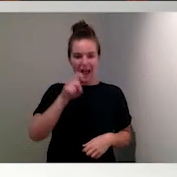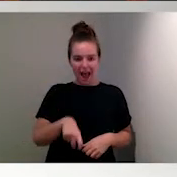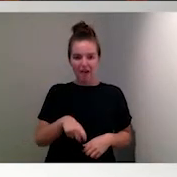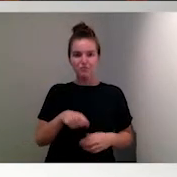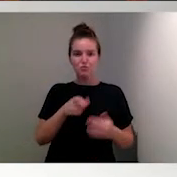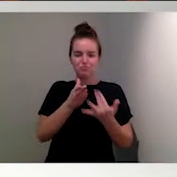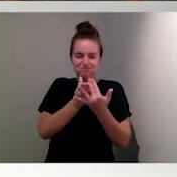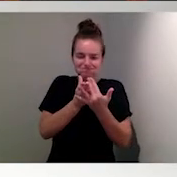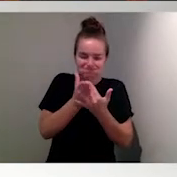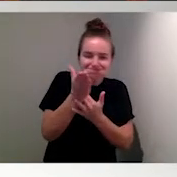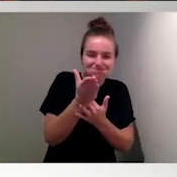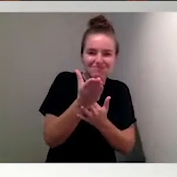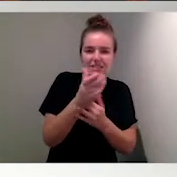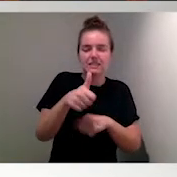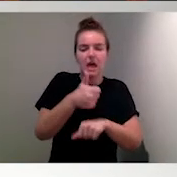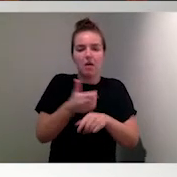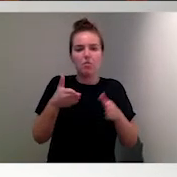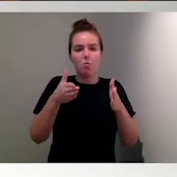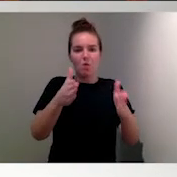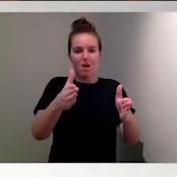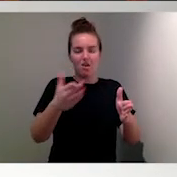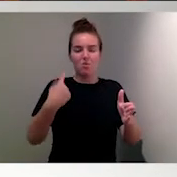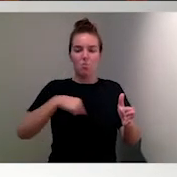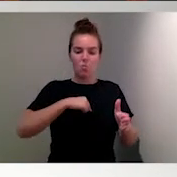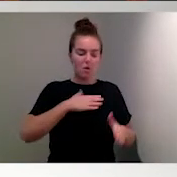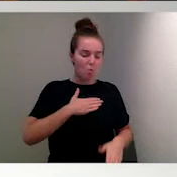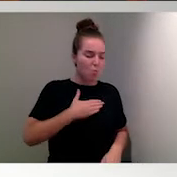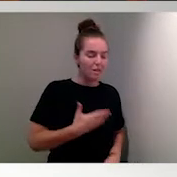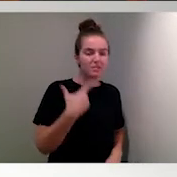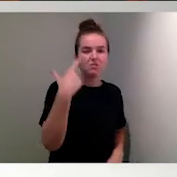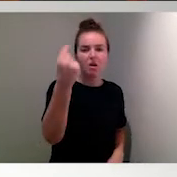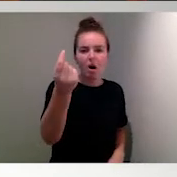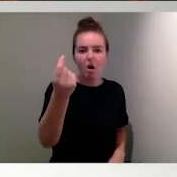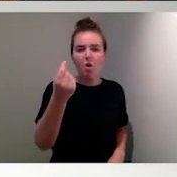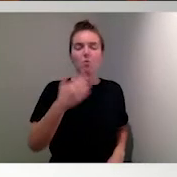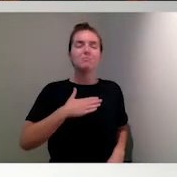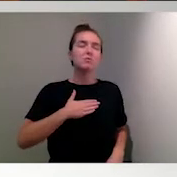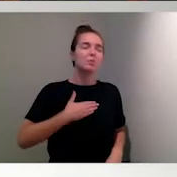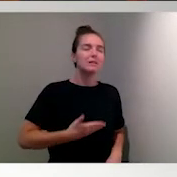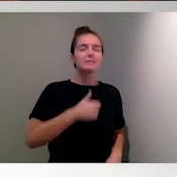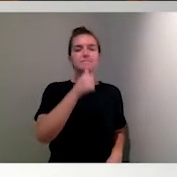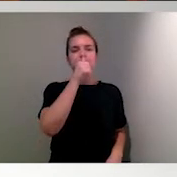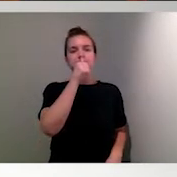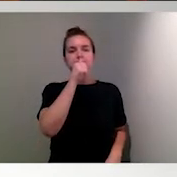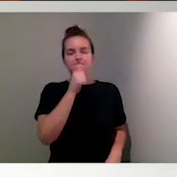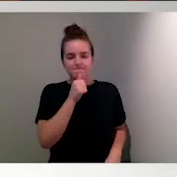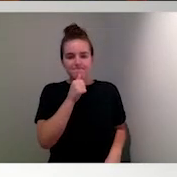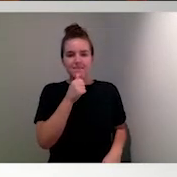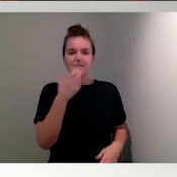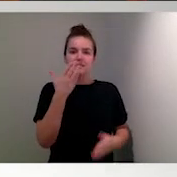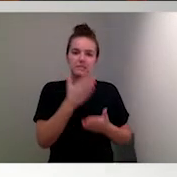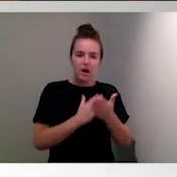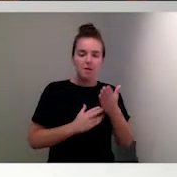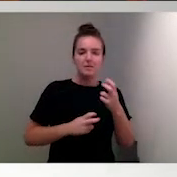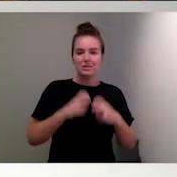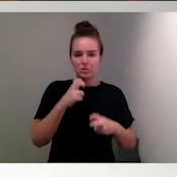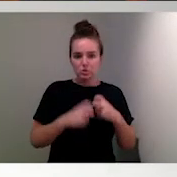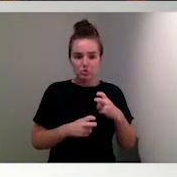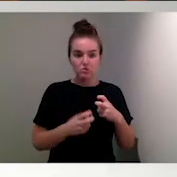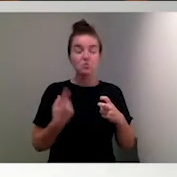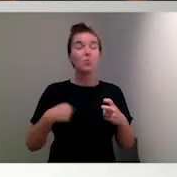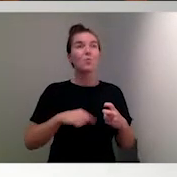willing to put up with some inconveniences, and we've got to travel. We've got to get out there. We've got